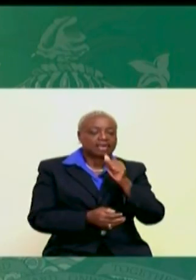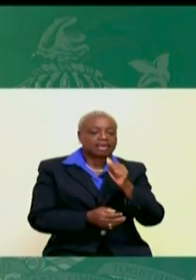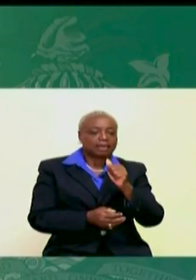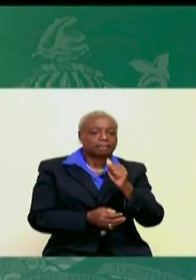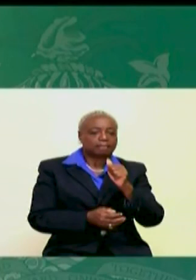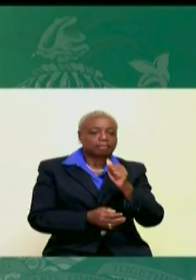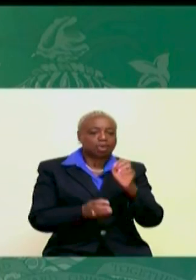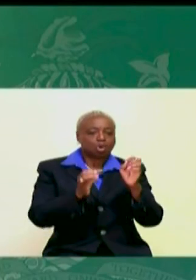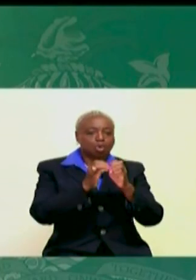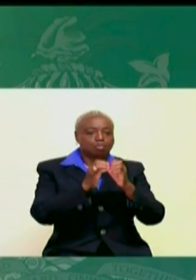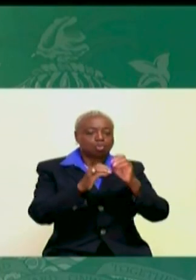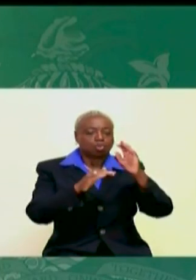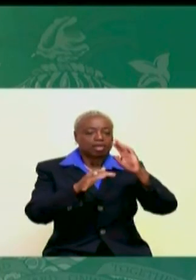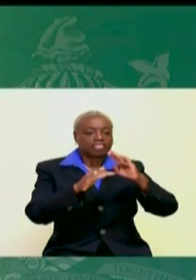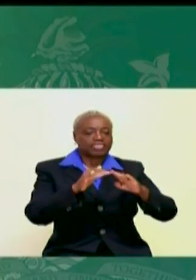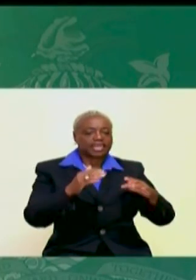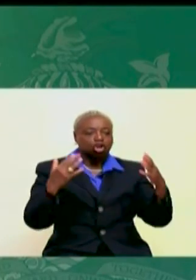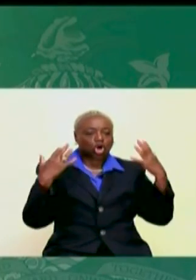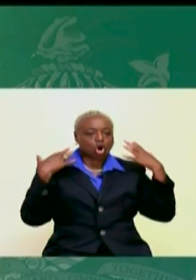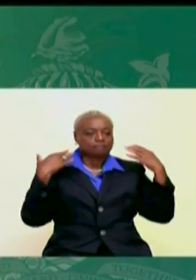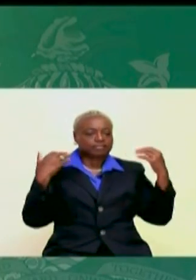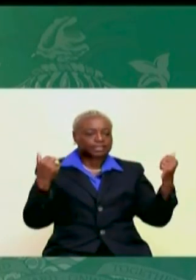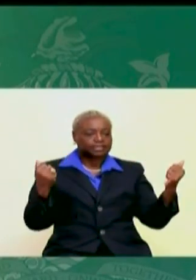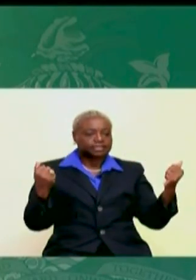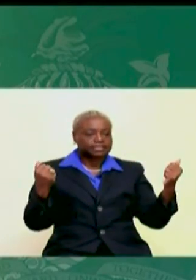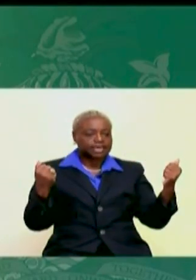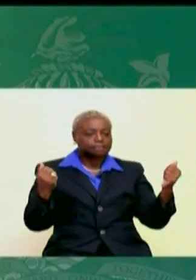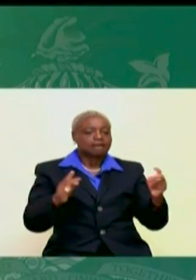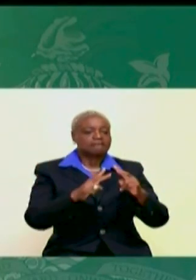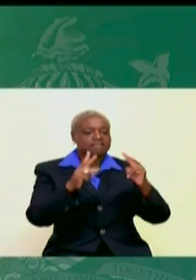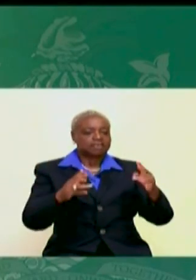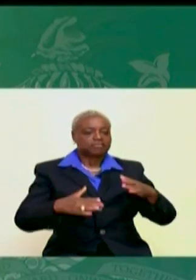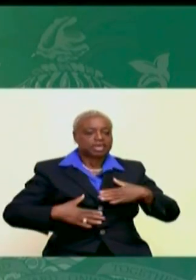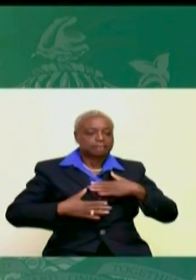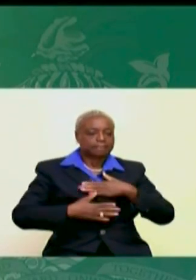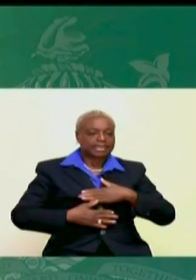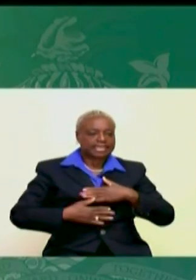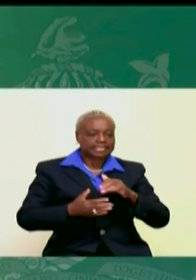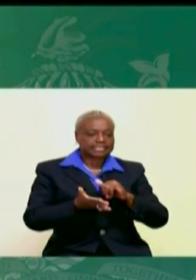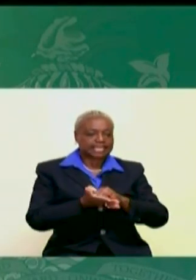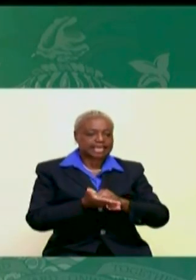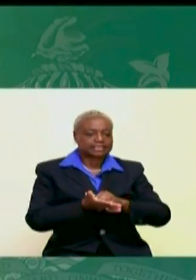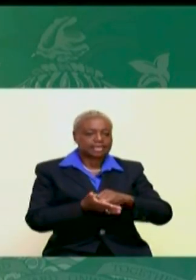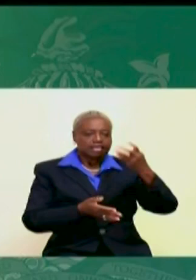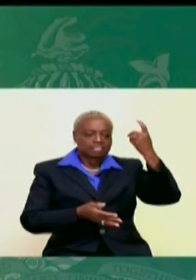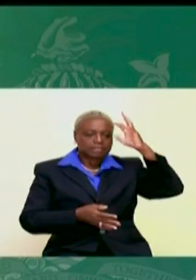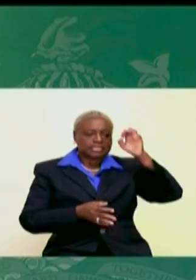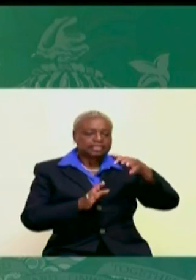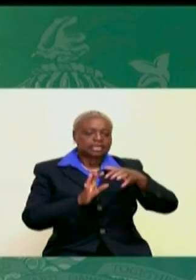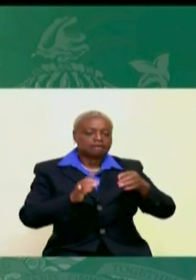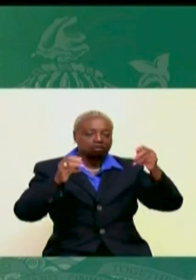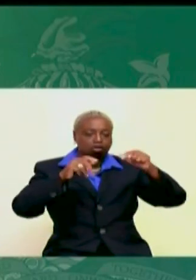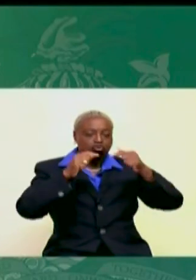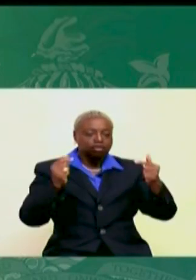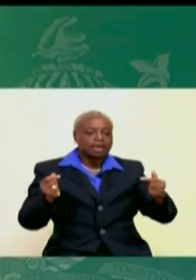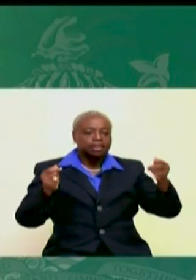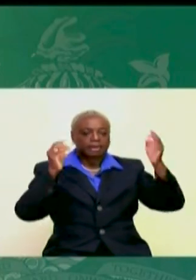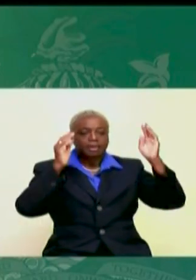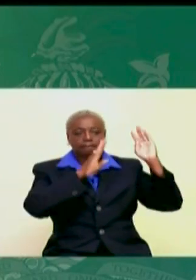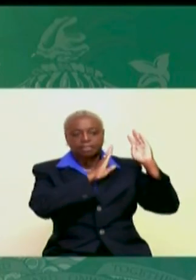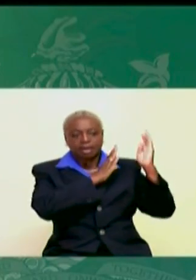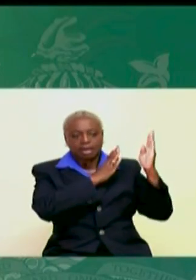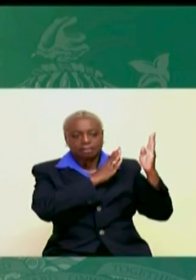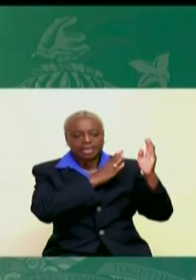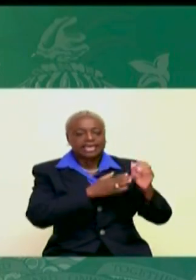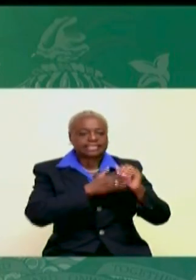I am more than confident, and I'm very pleased that the Minister of Grand Bahama is leading an